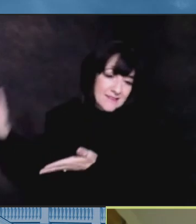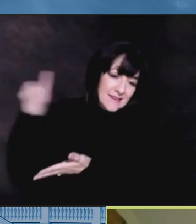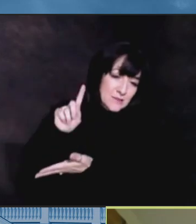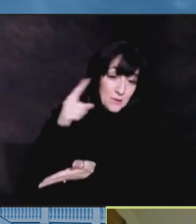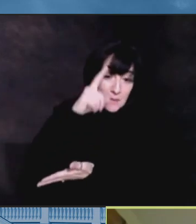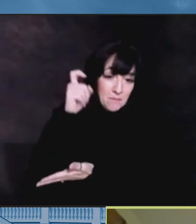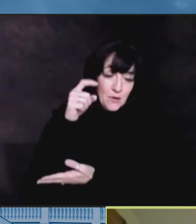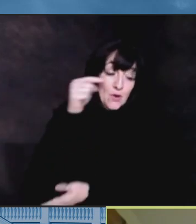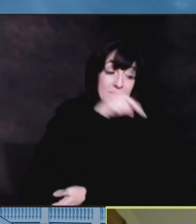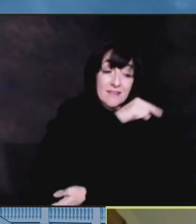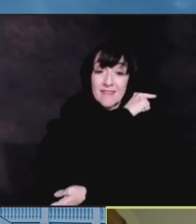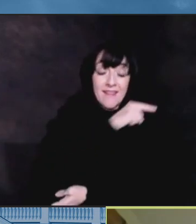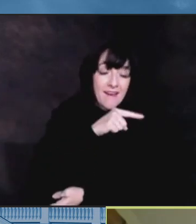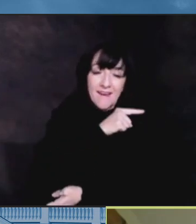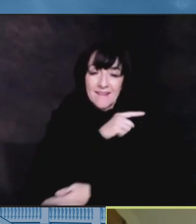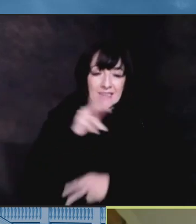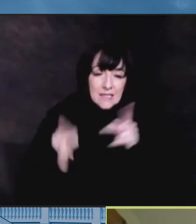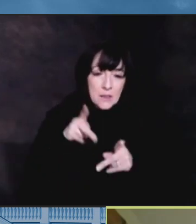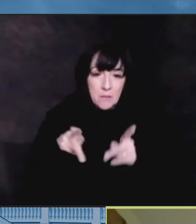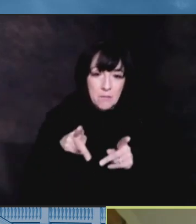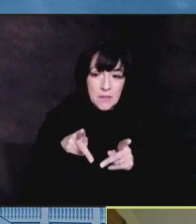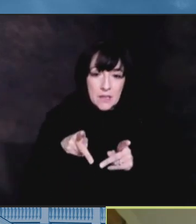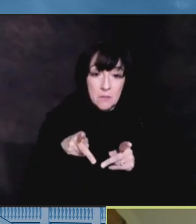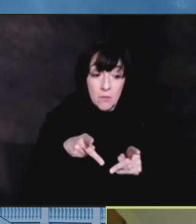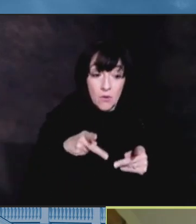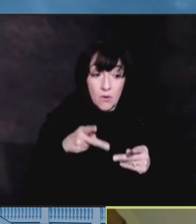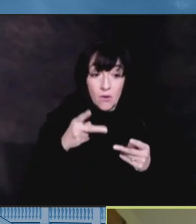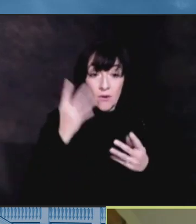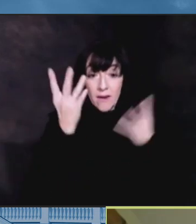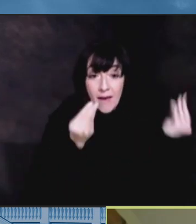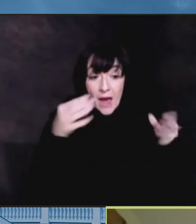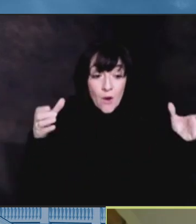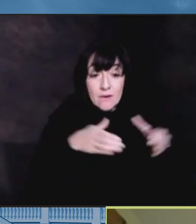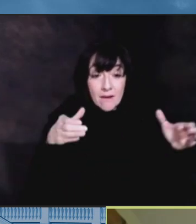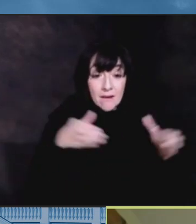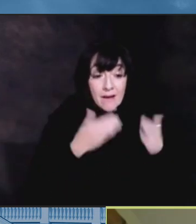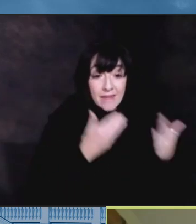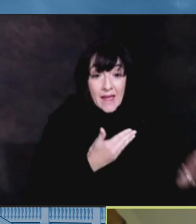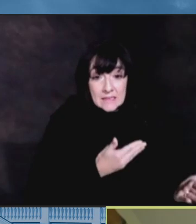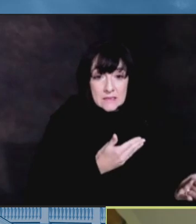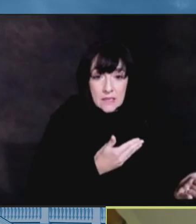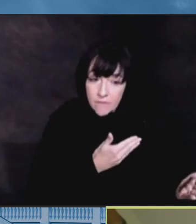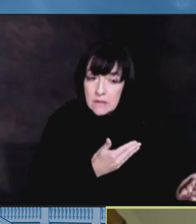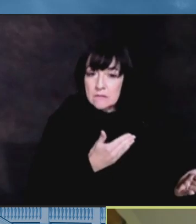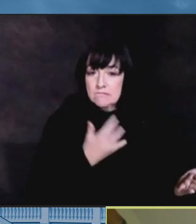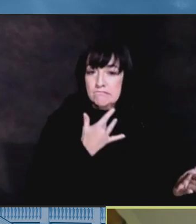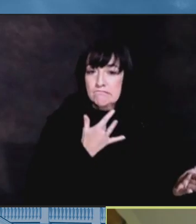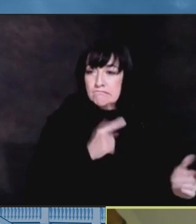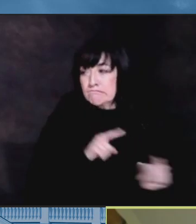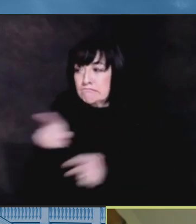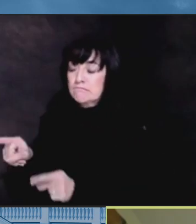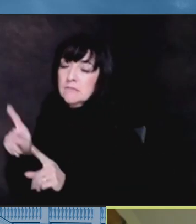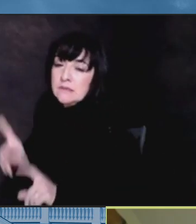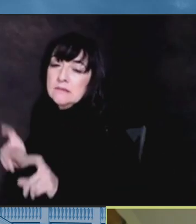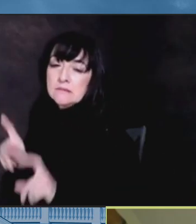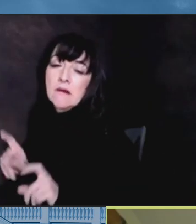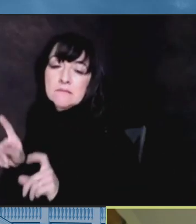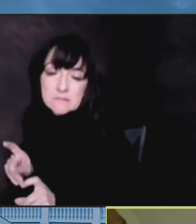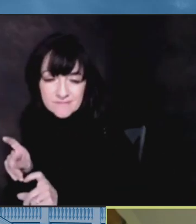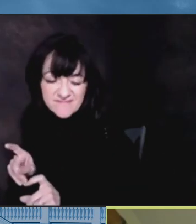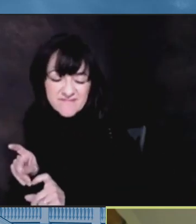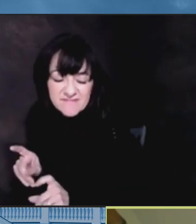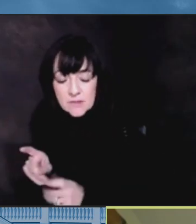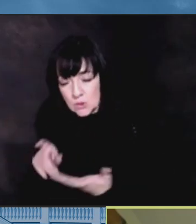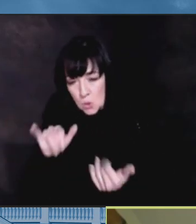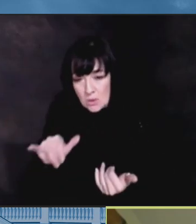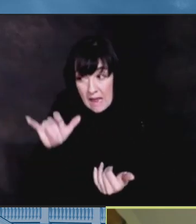Thanksgiving right now. We're going to see a little decline. So if that happens nationally, I think, we'll be back under that 48 hour